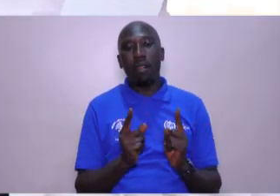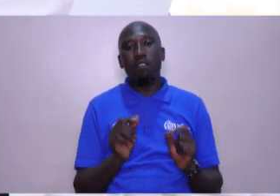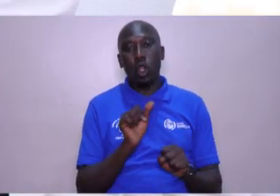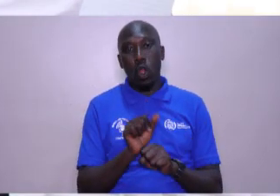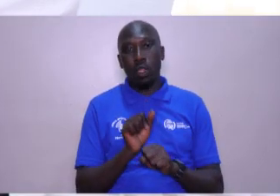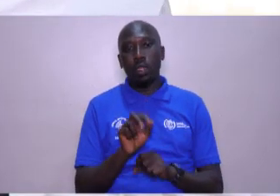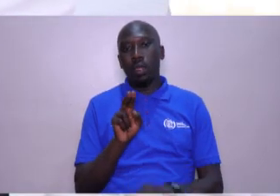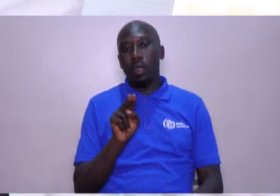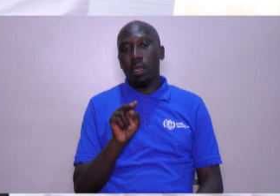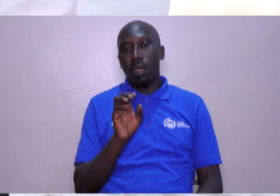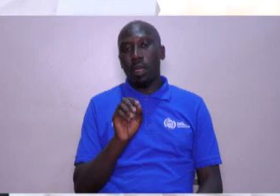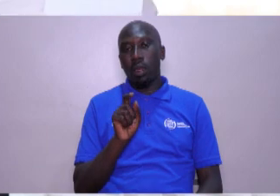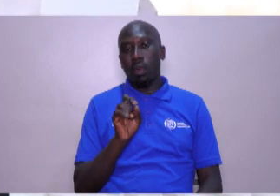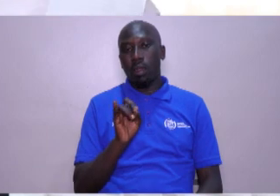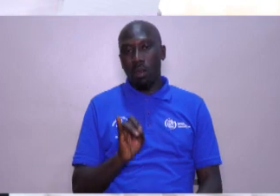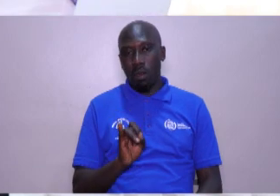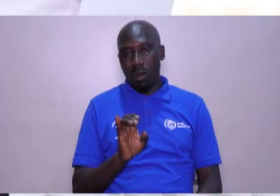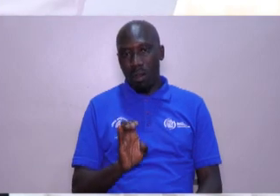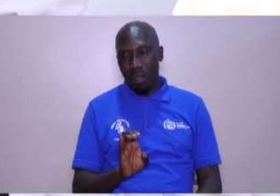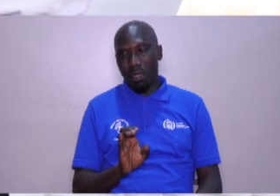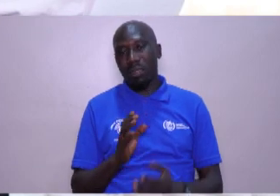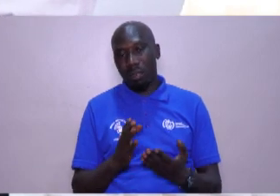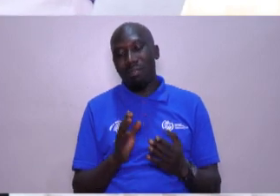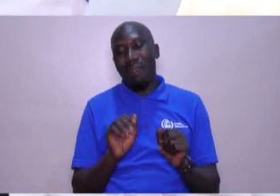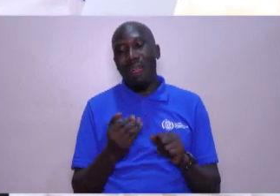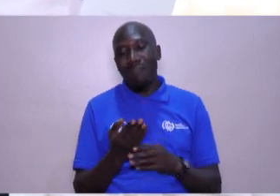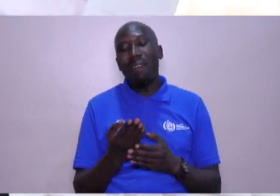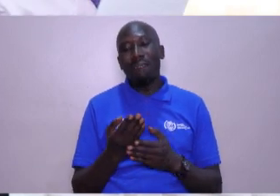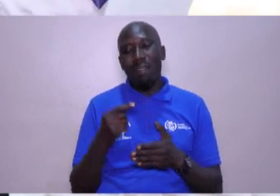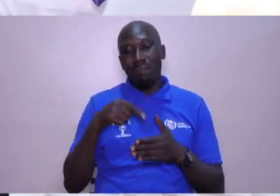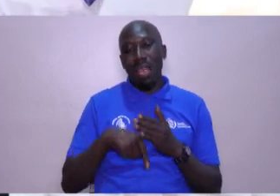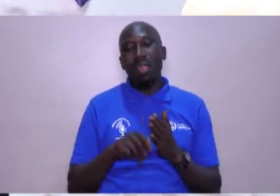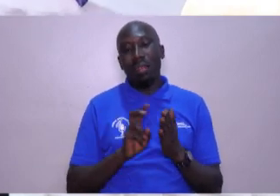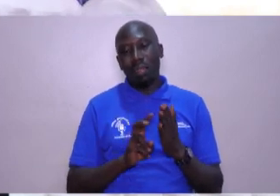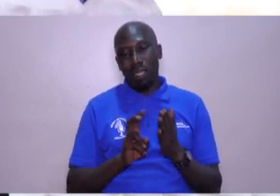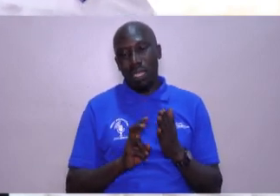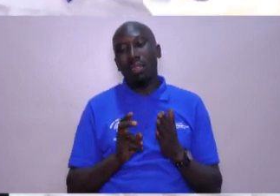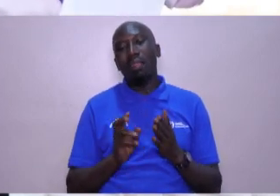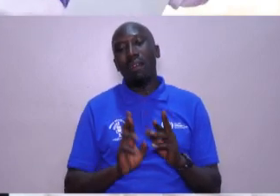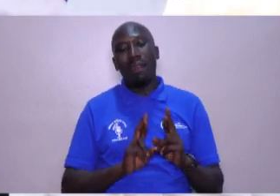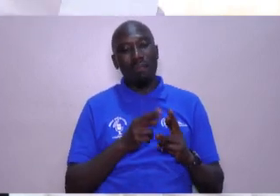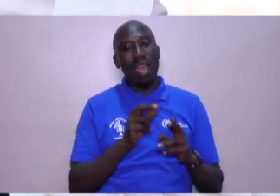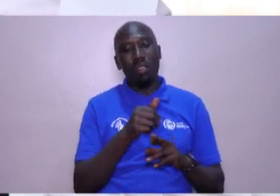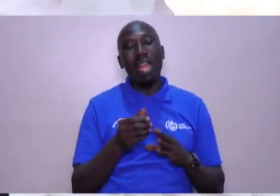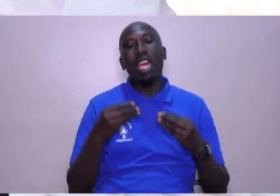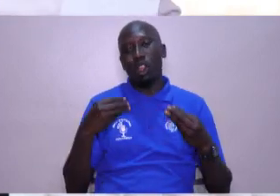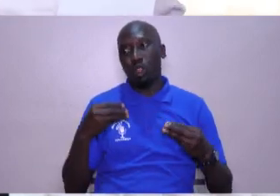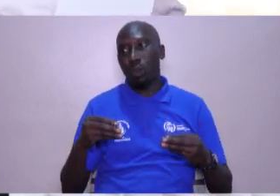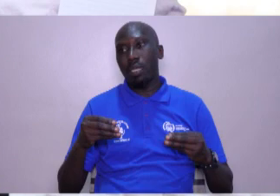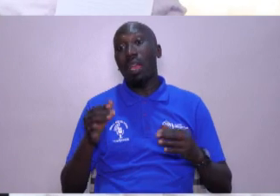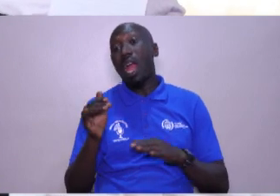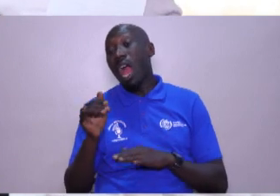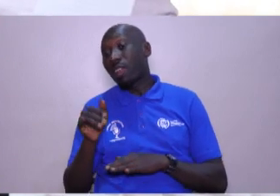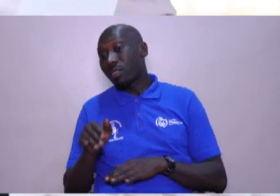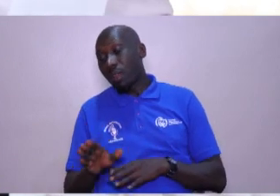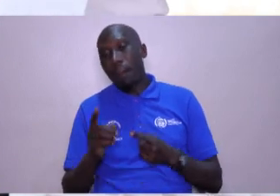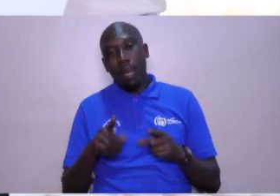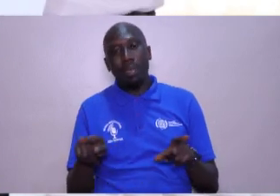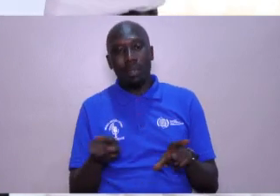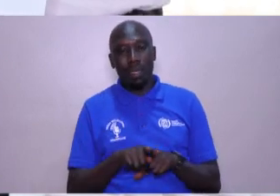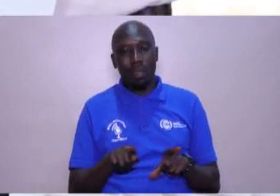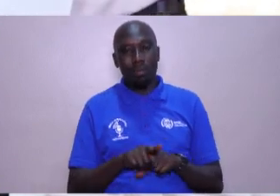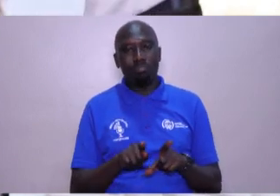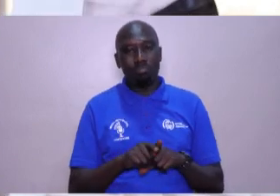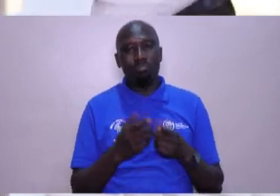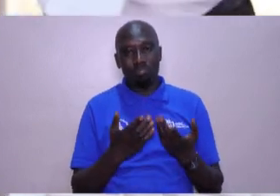need further readings, also you can also give hyperlinks now to other documents externally. Okay? But still the brief notes